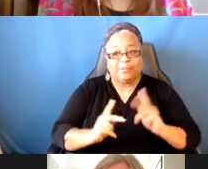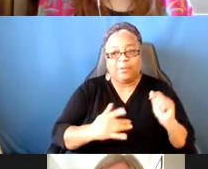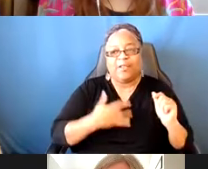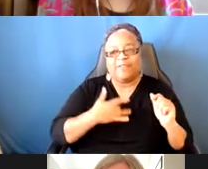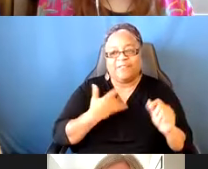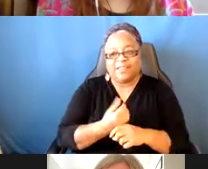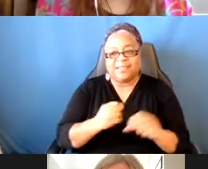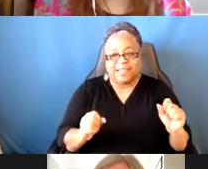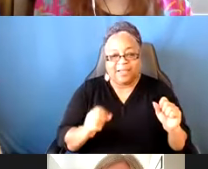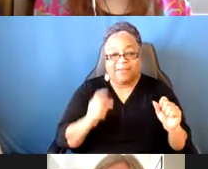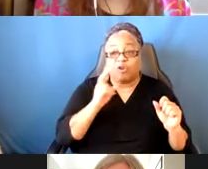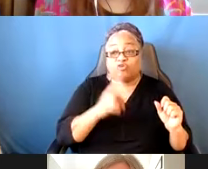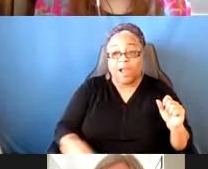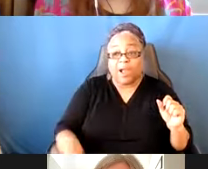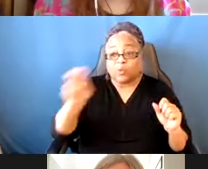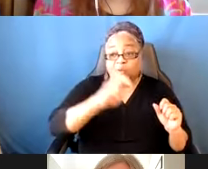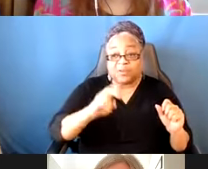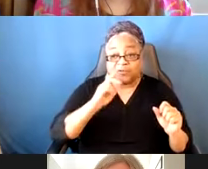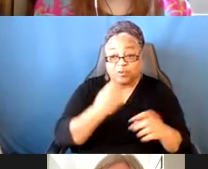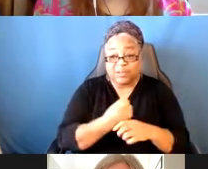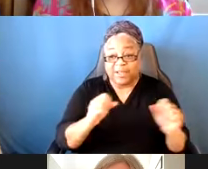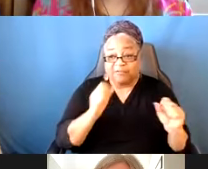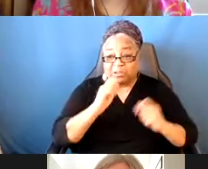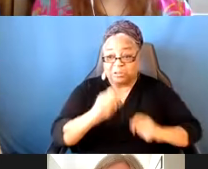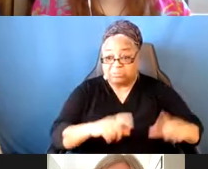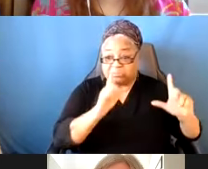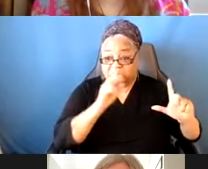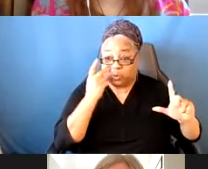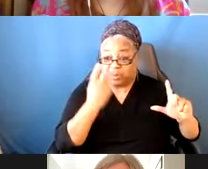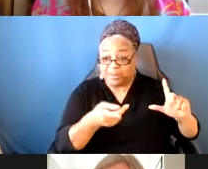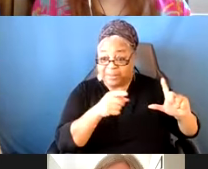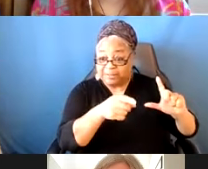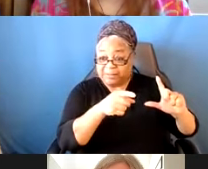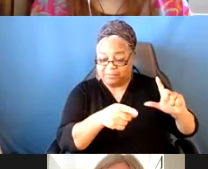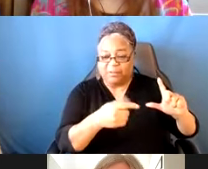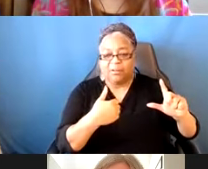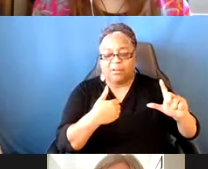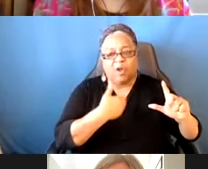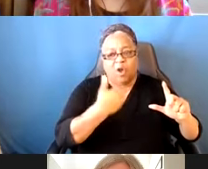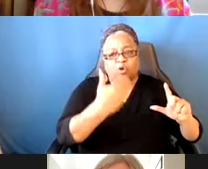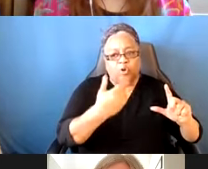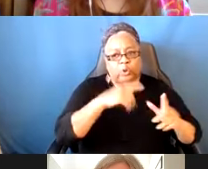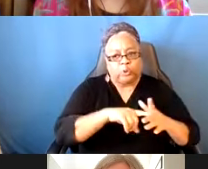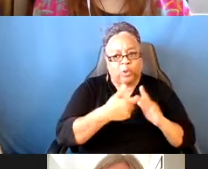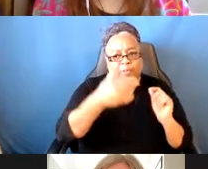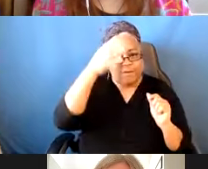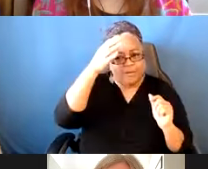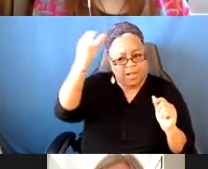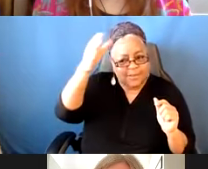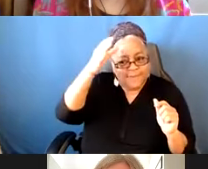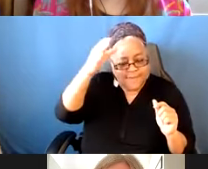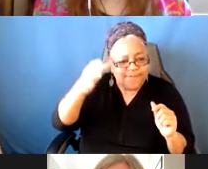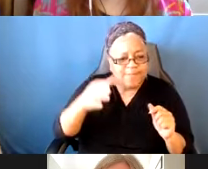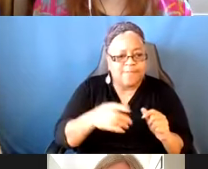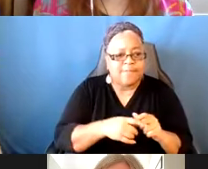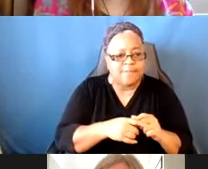have on the slide right now, these are a good way to conceptualize safety for people. The routes of safety